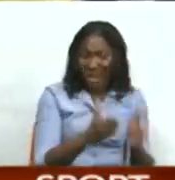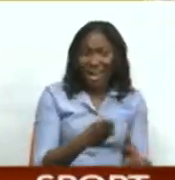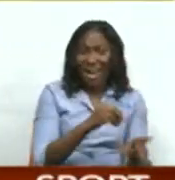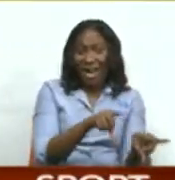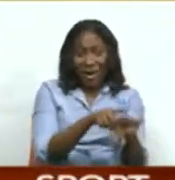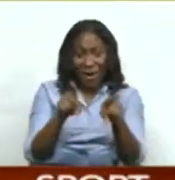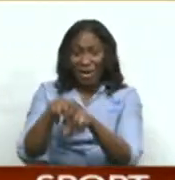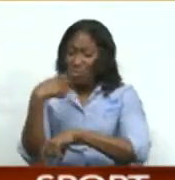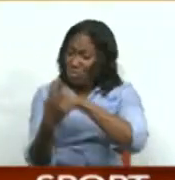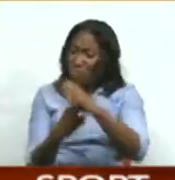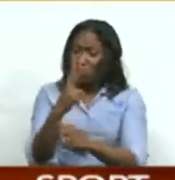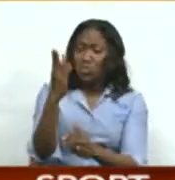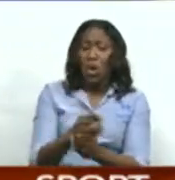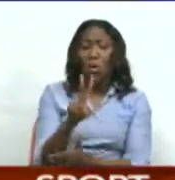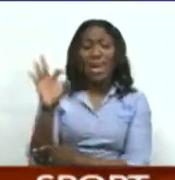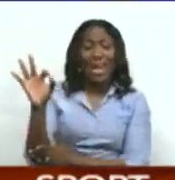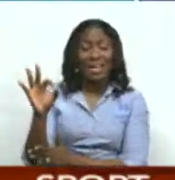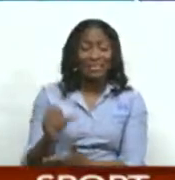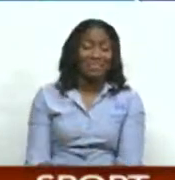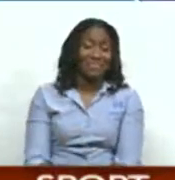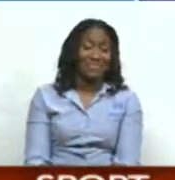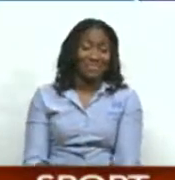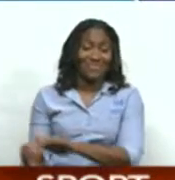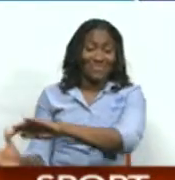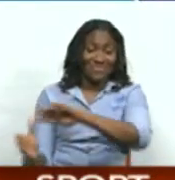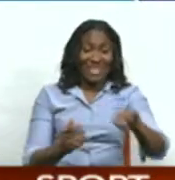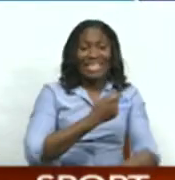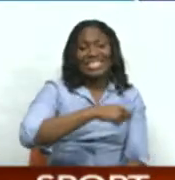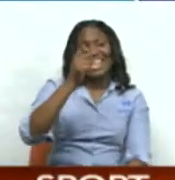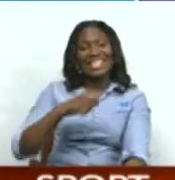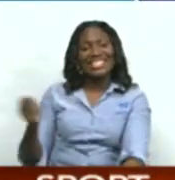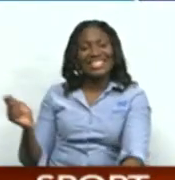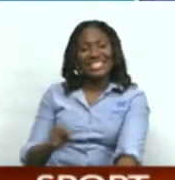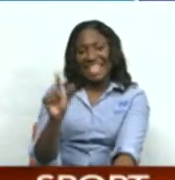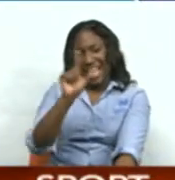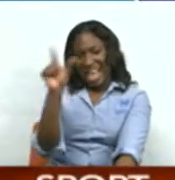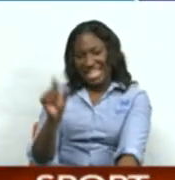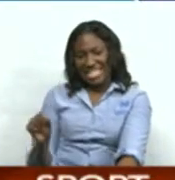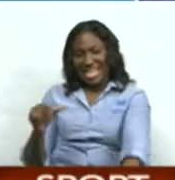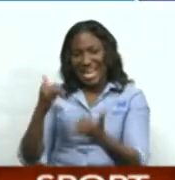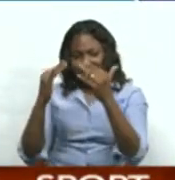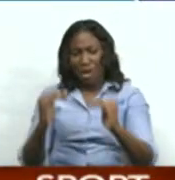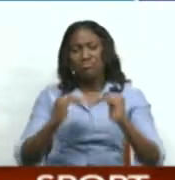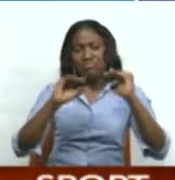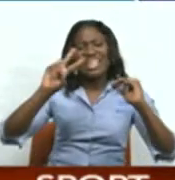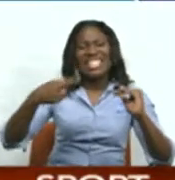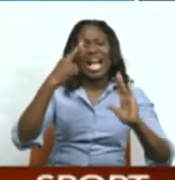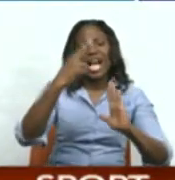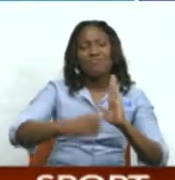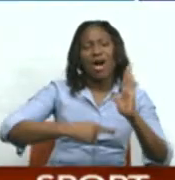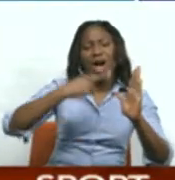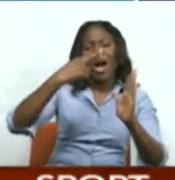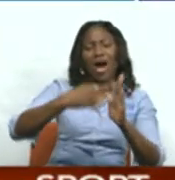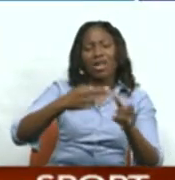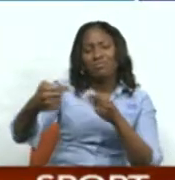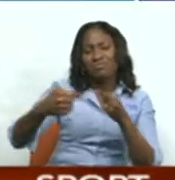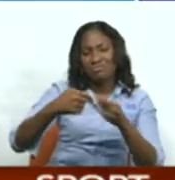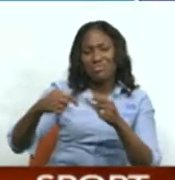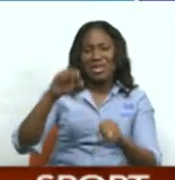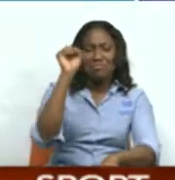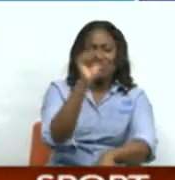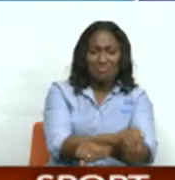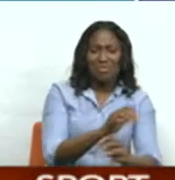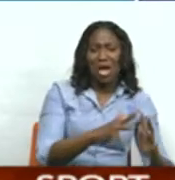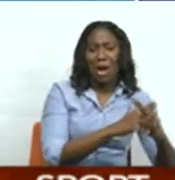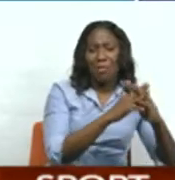bowling figures of 2-29. In tennis, Italian Matteo Anali advanced to the second round of the Mexican Open following his win over American